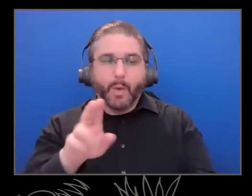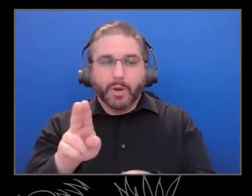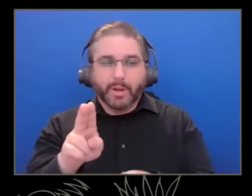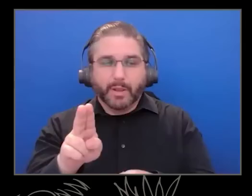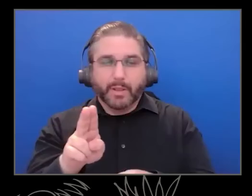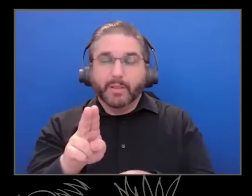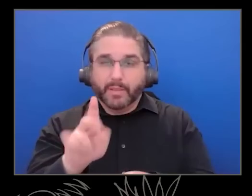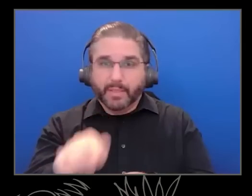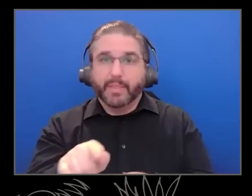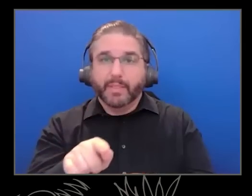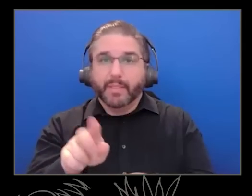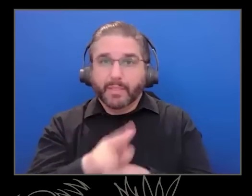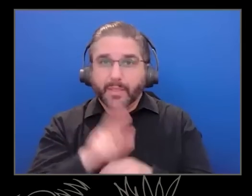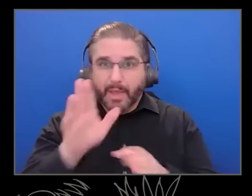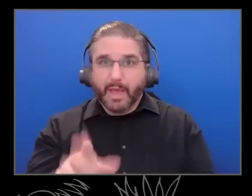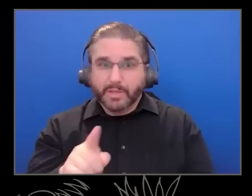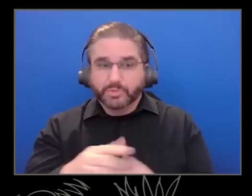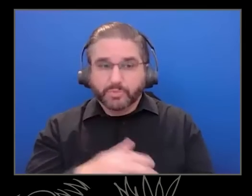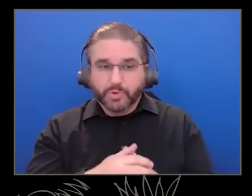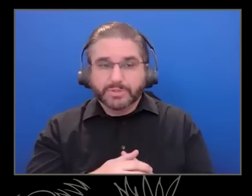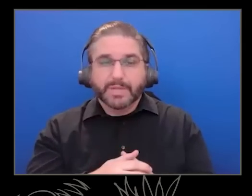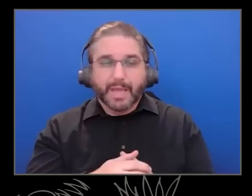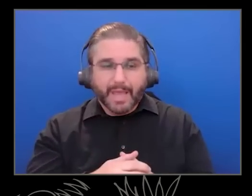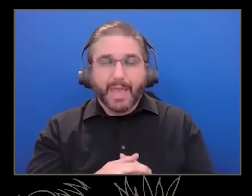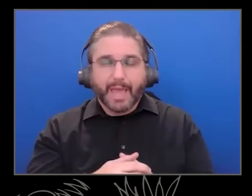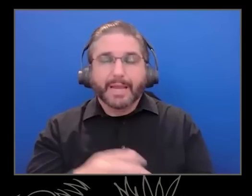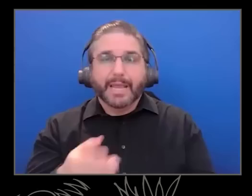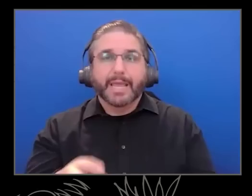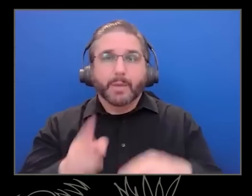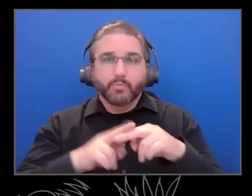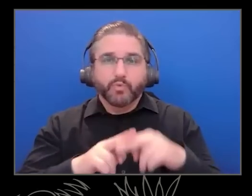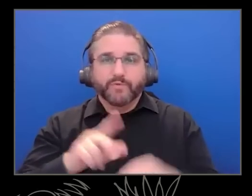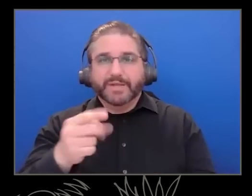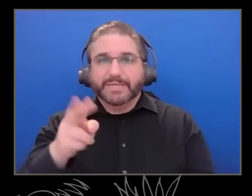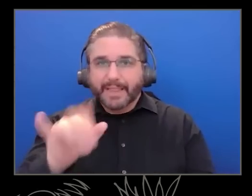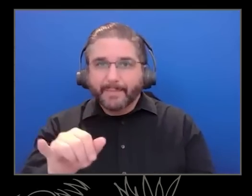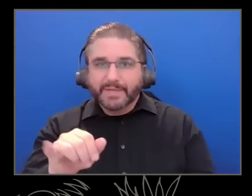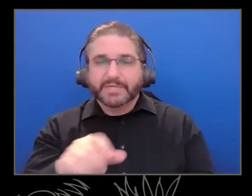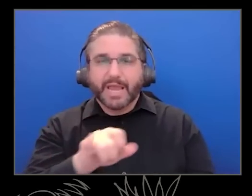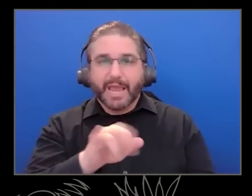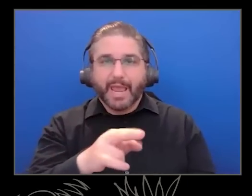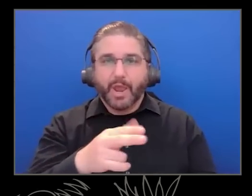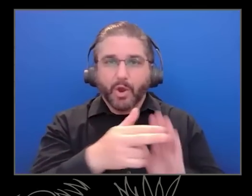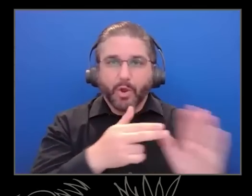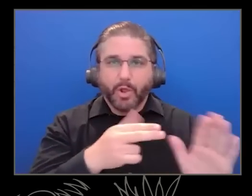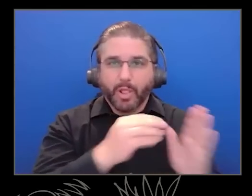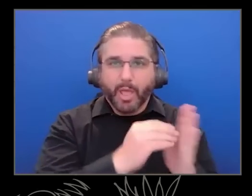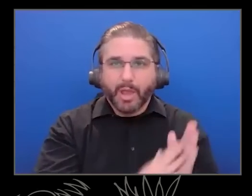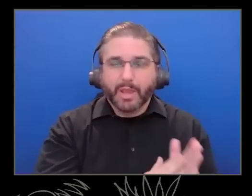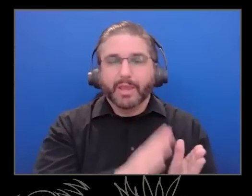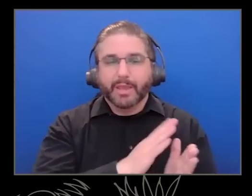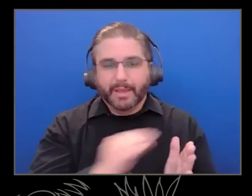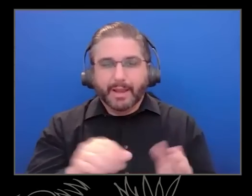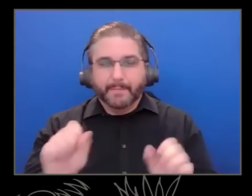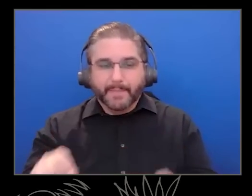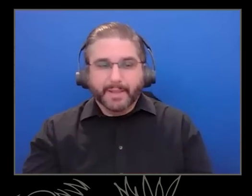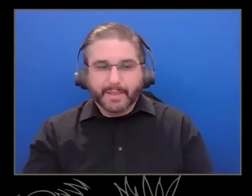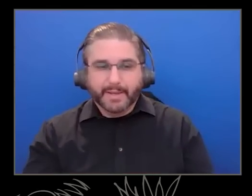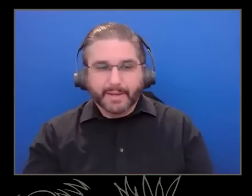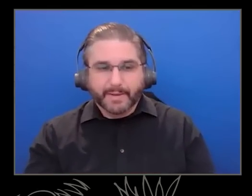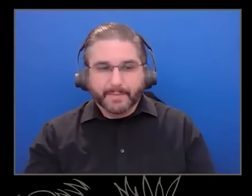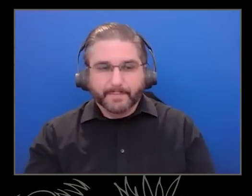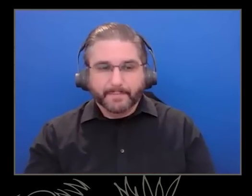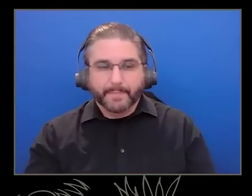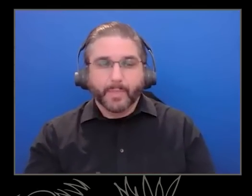and bugs thanks to improved telemetry, error logging, and observability. And in the end, we ended up with 17 distinct